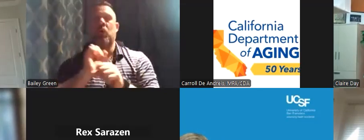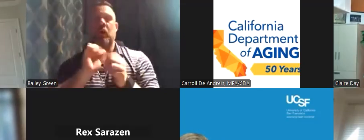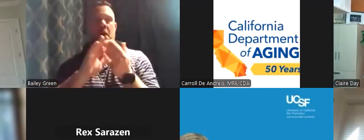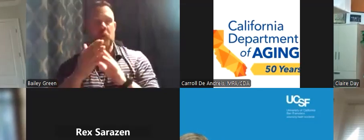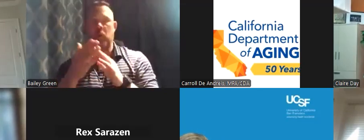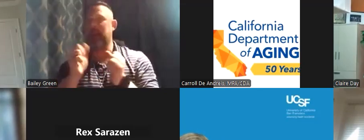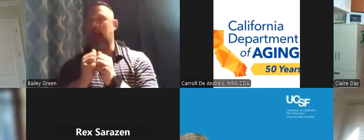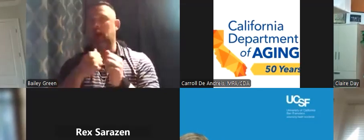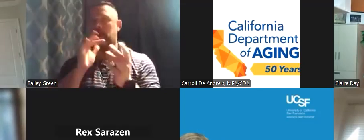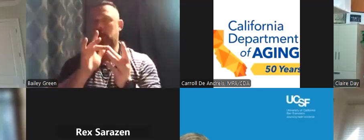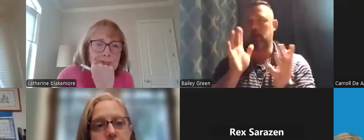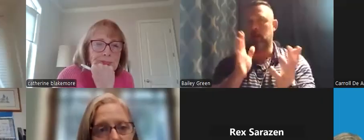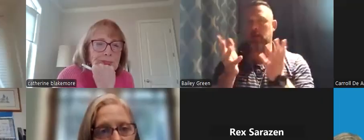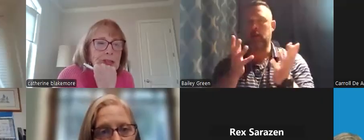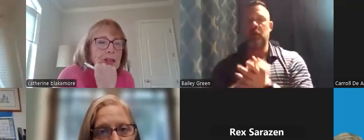tap into that?